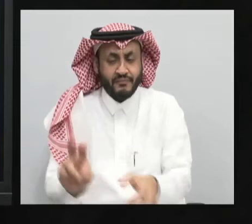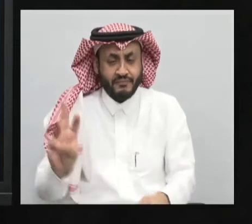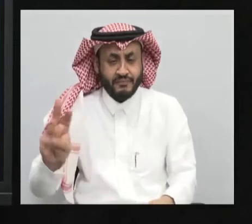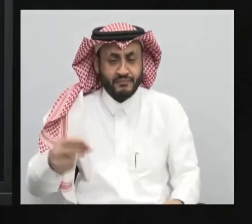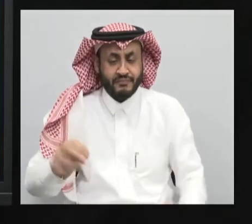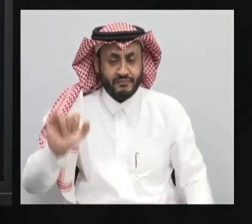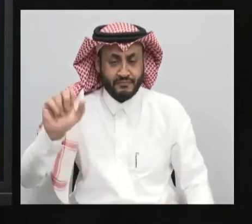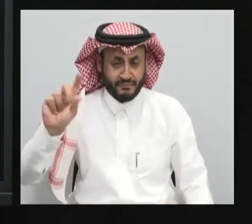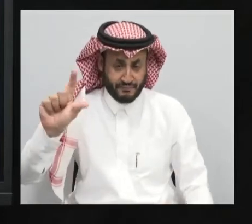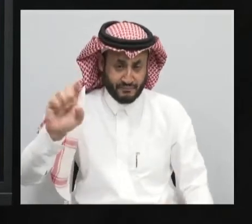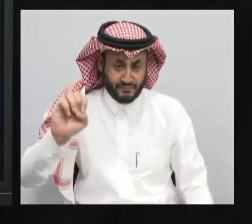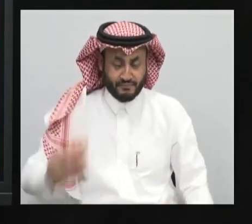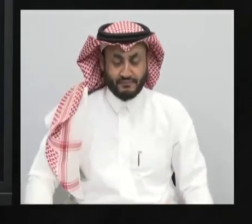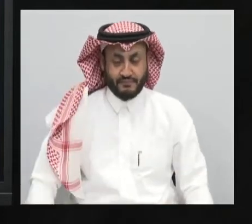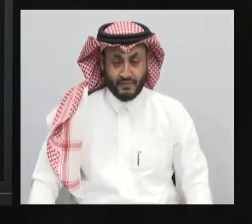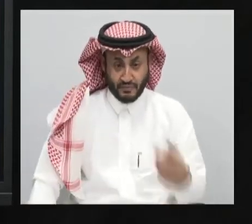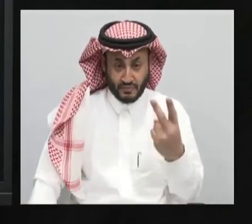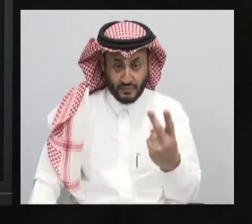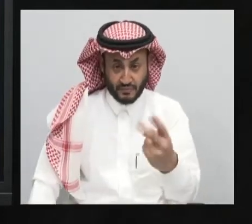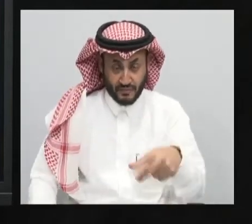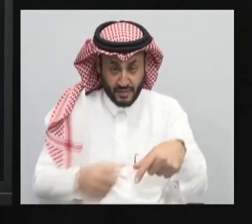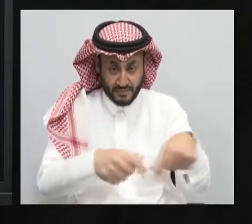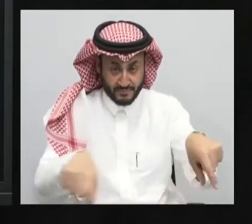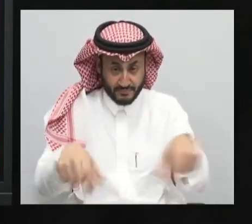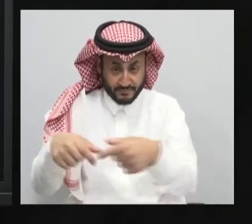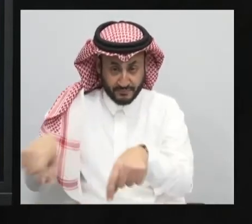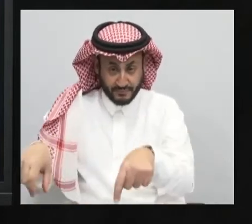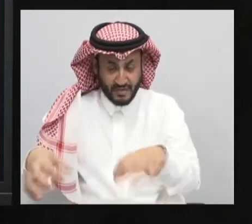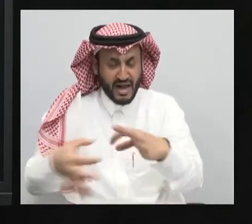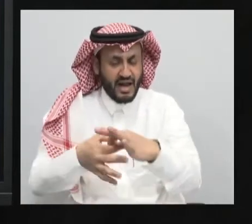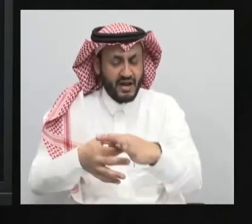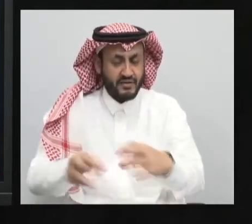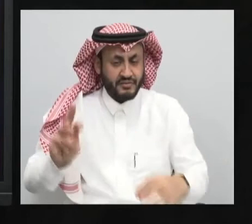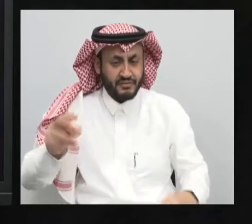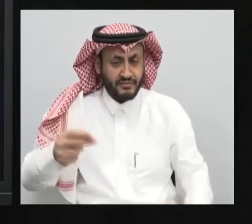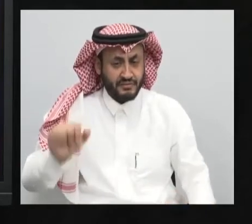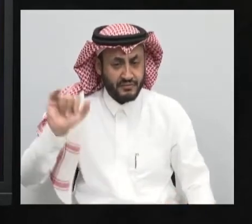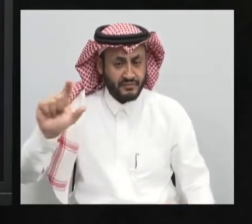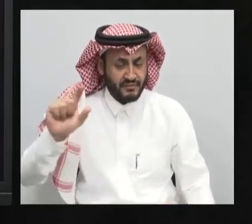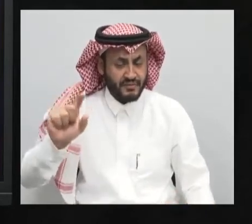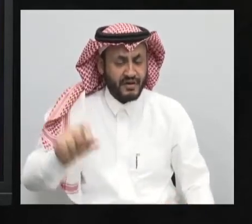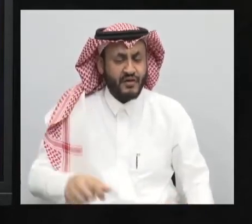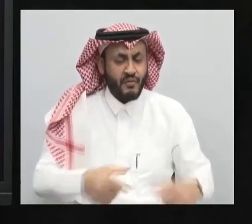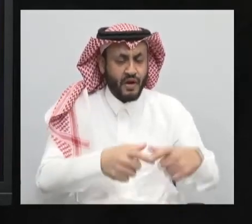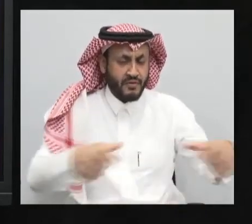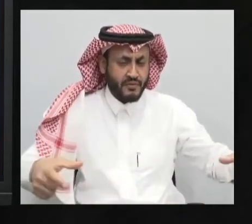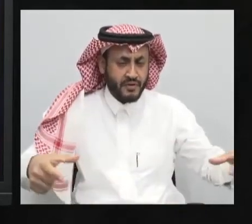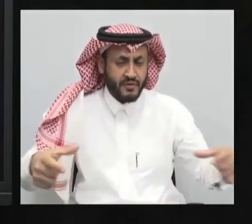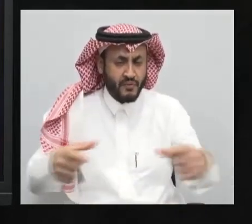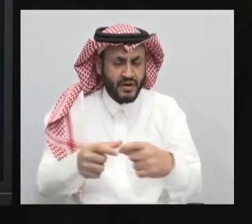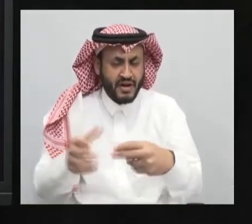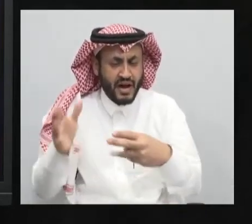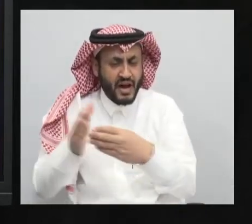two long actions, we use while. When we have a long action and a short action